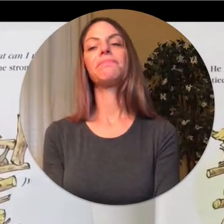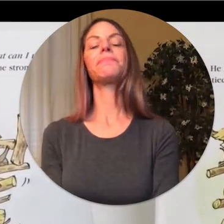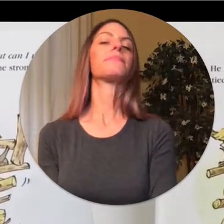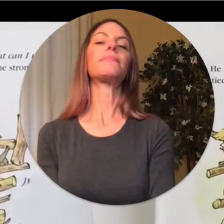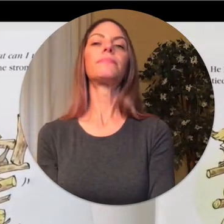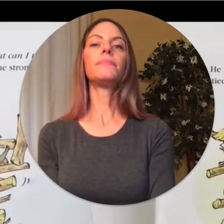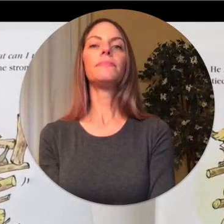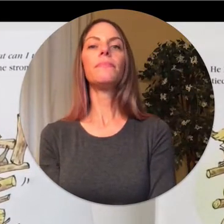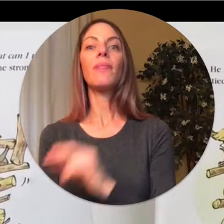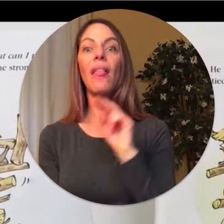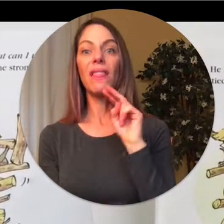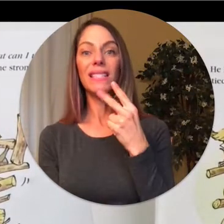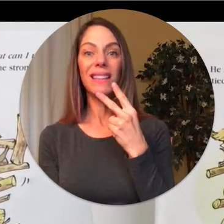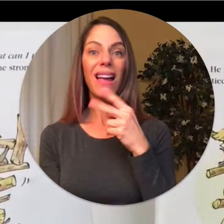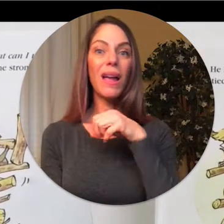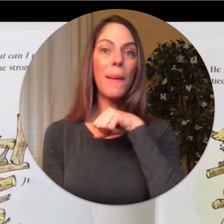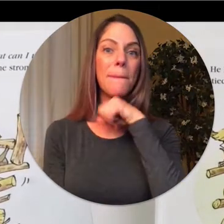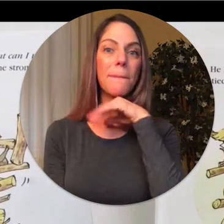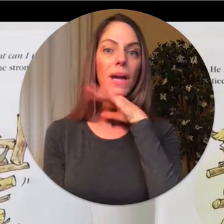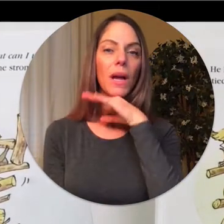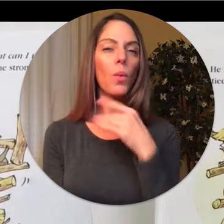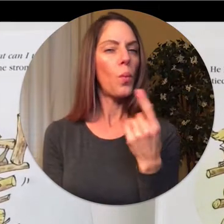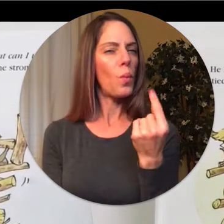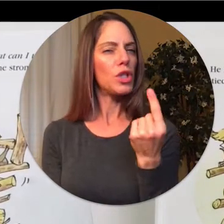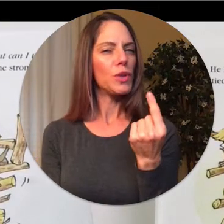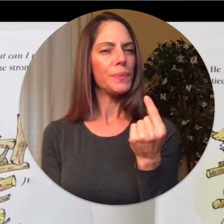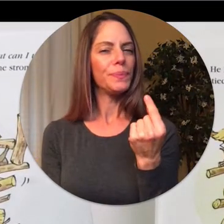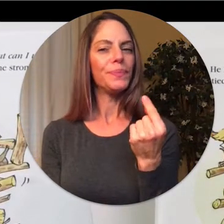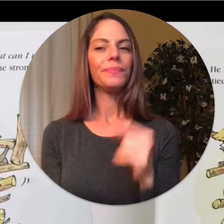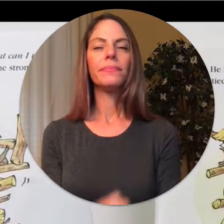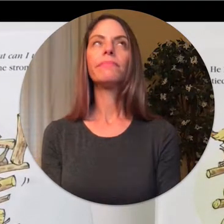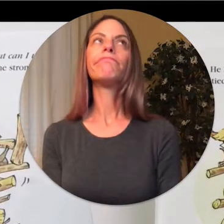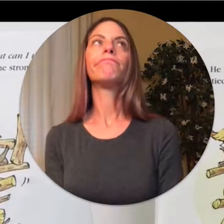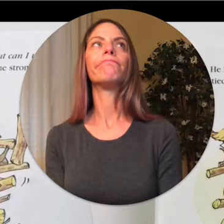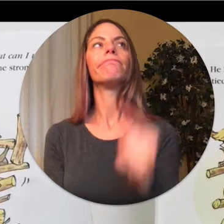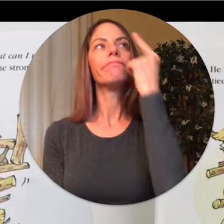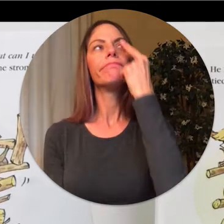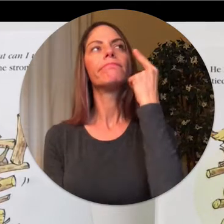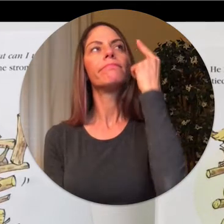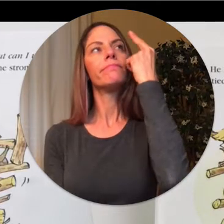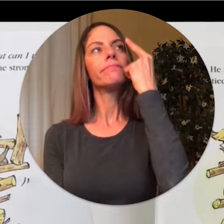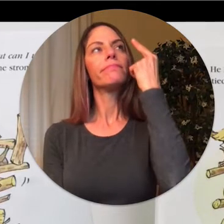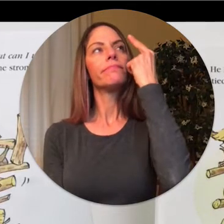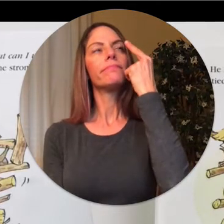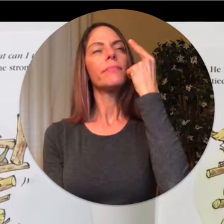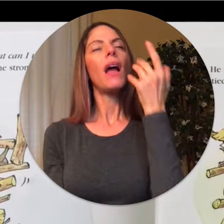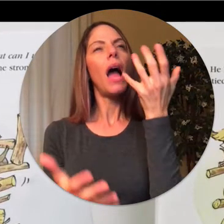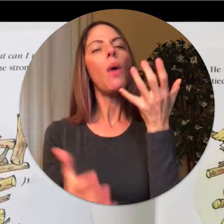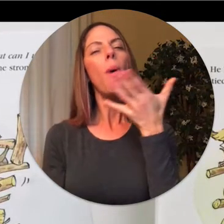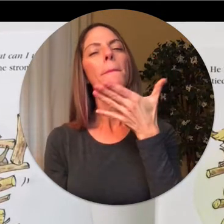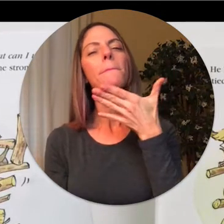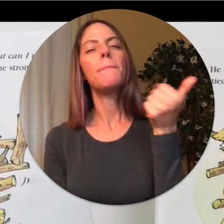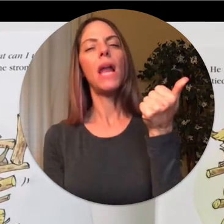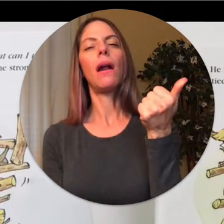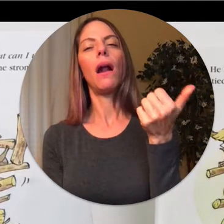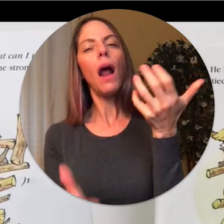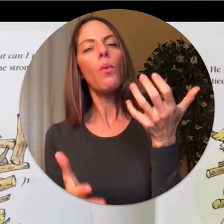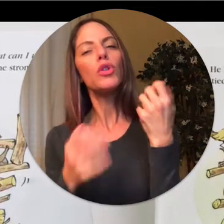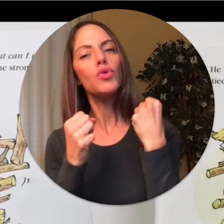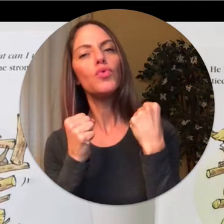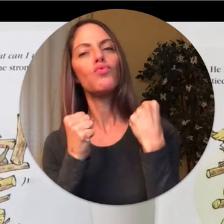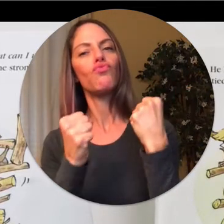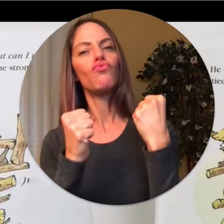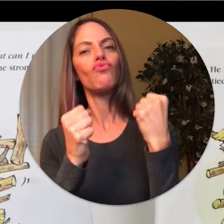The second little pig thought, "What can I use that will be better than straw?" He gathered up the strongest,